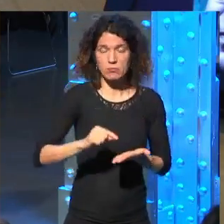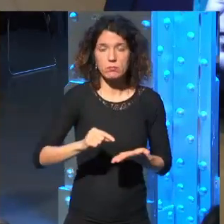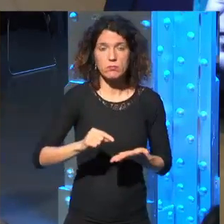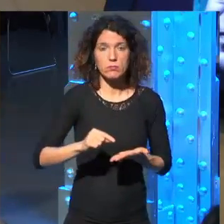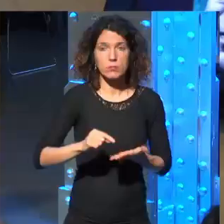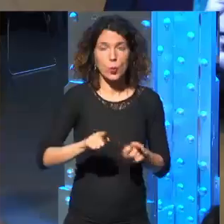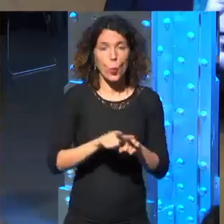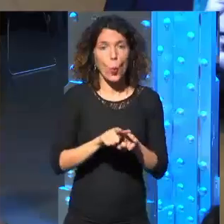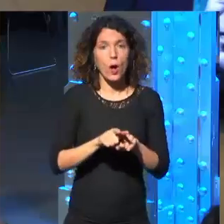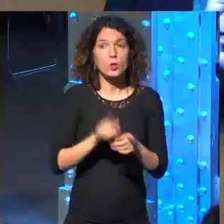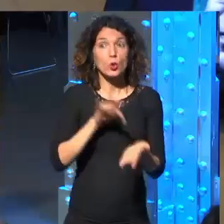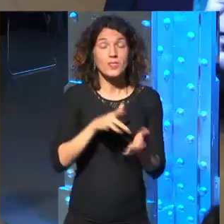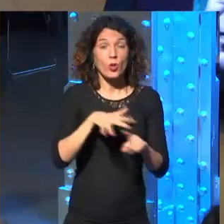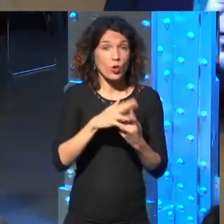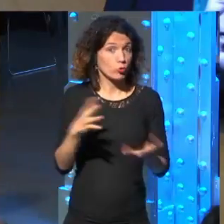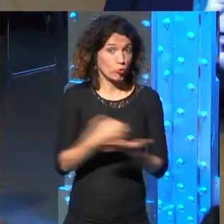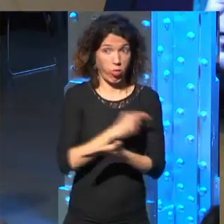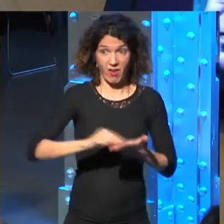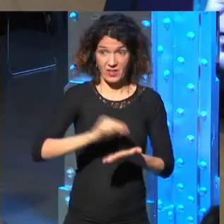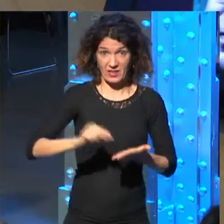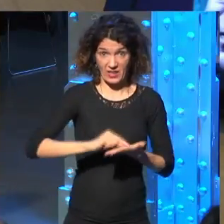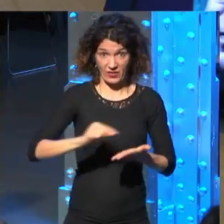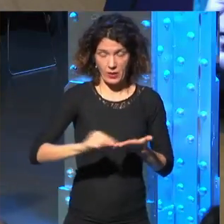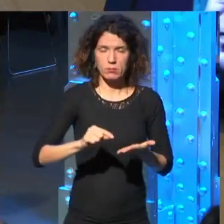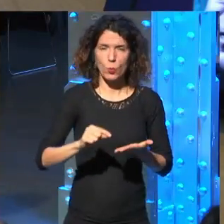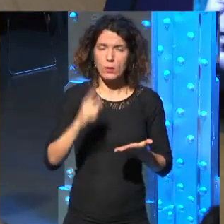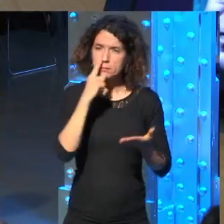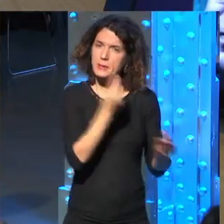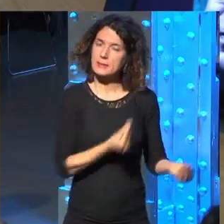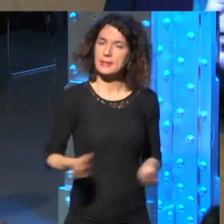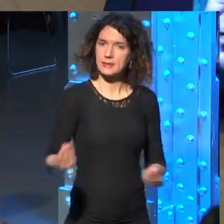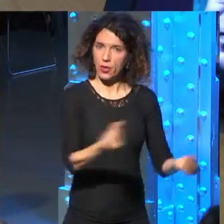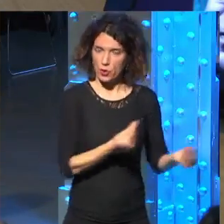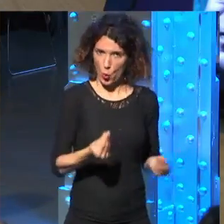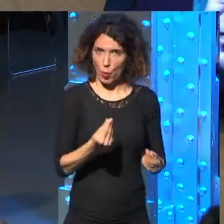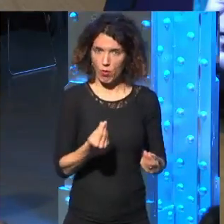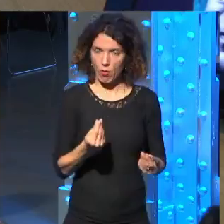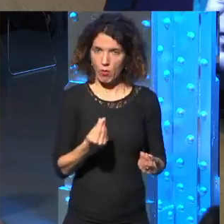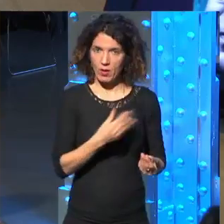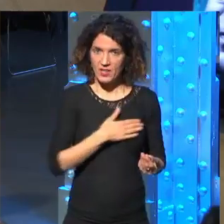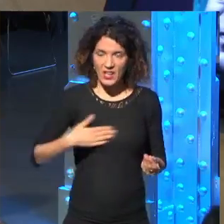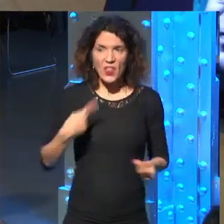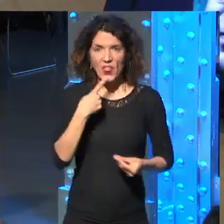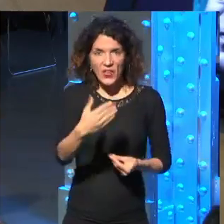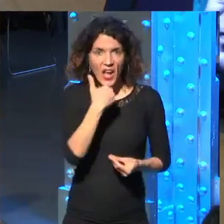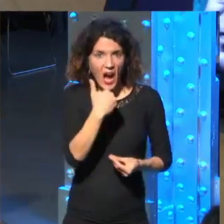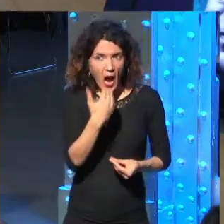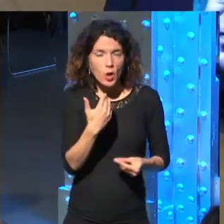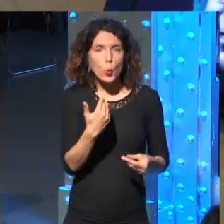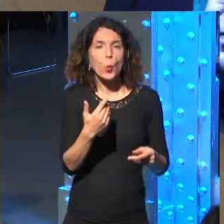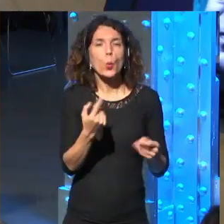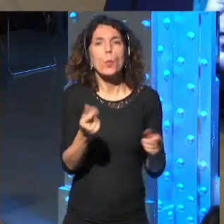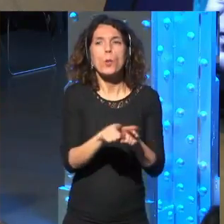circumstances, you feel maybe I'm telling something that is too rude to be